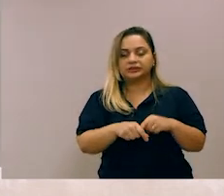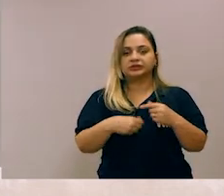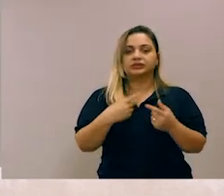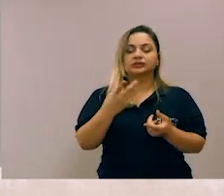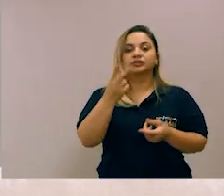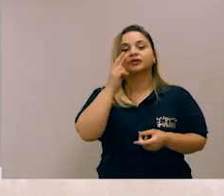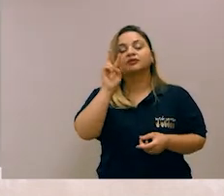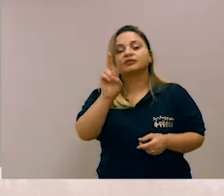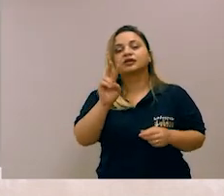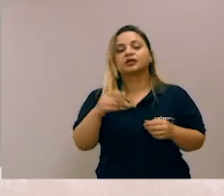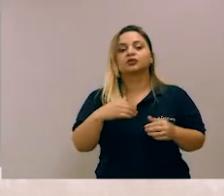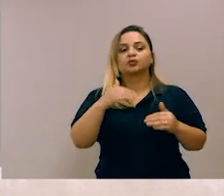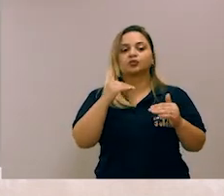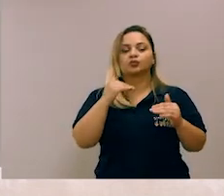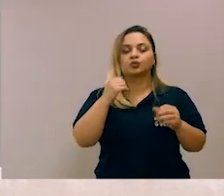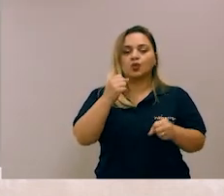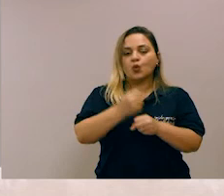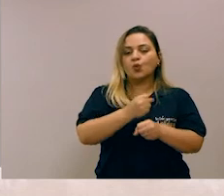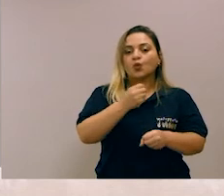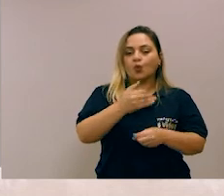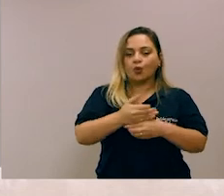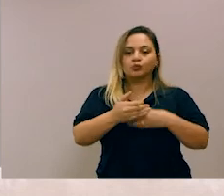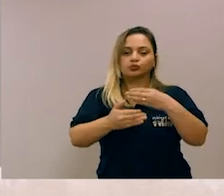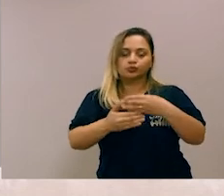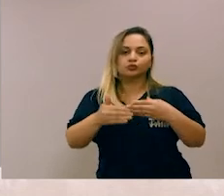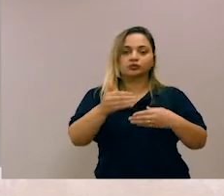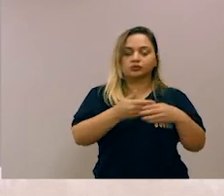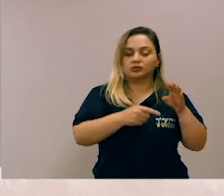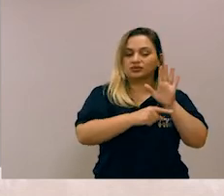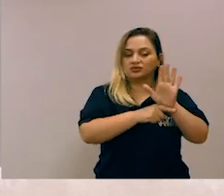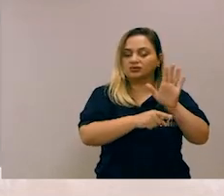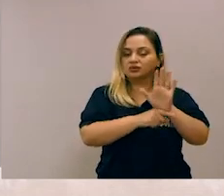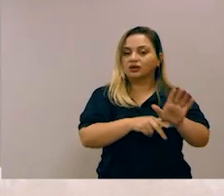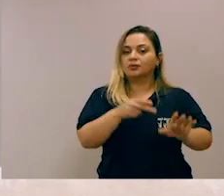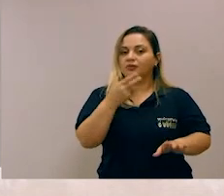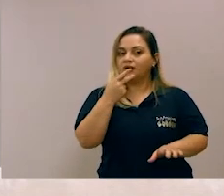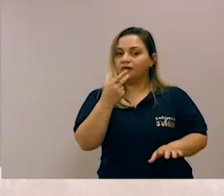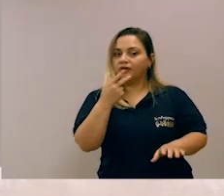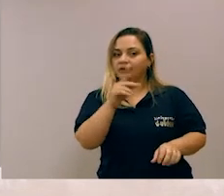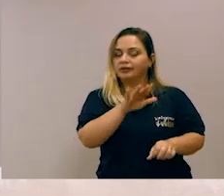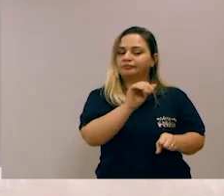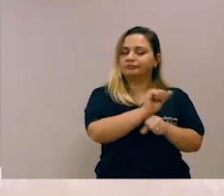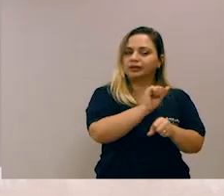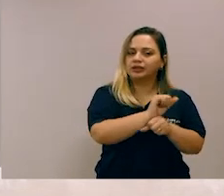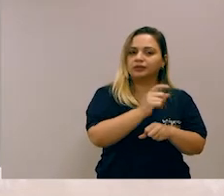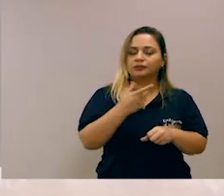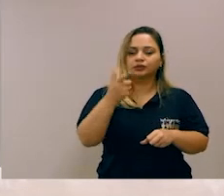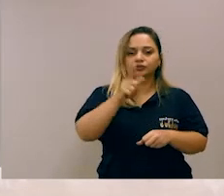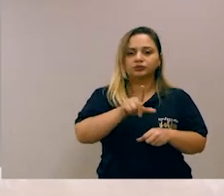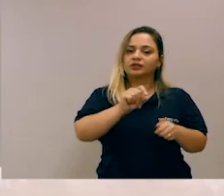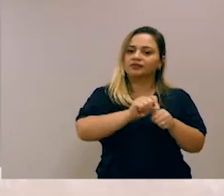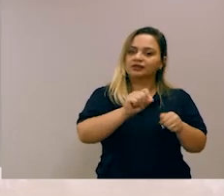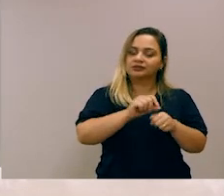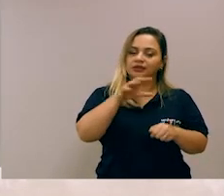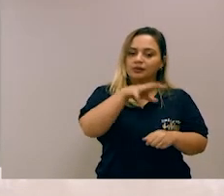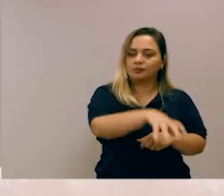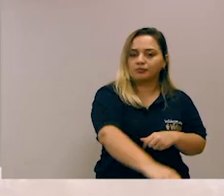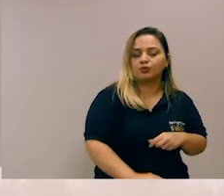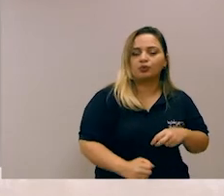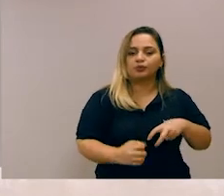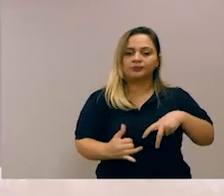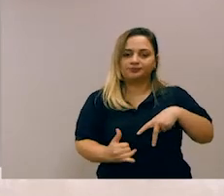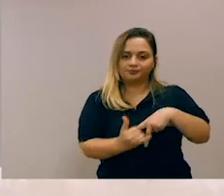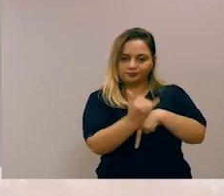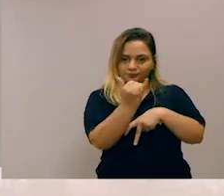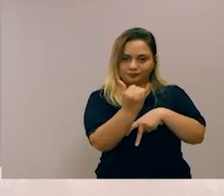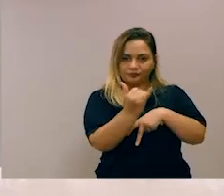specific places. And so we analyzed some constructions because we needed some intervention to carry out